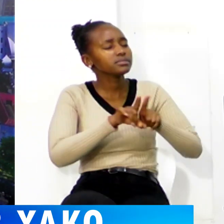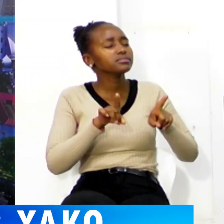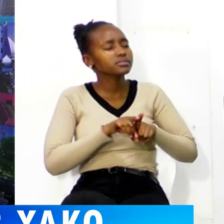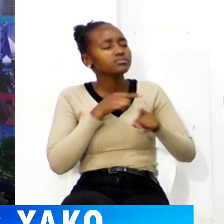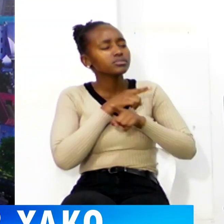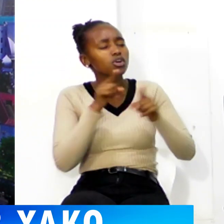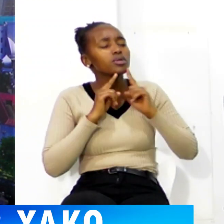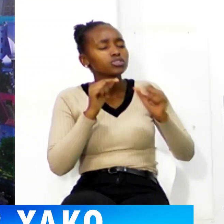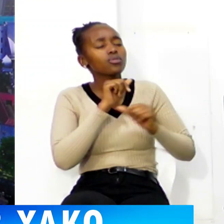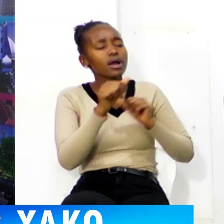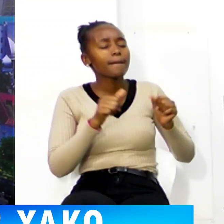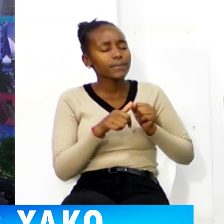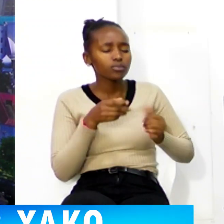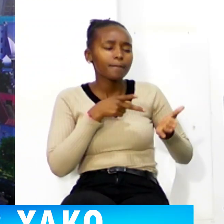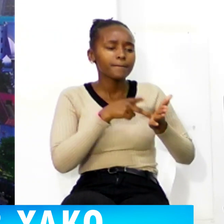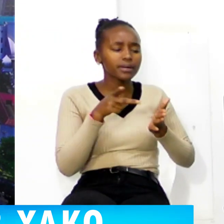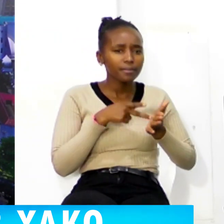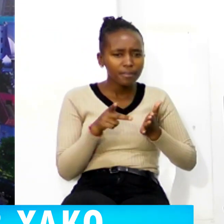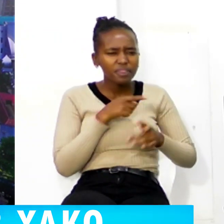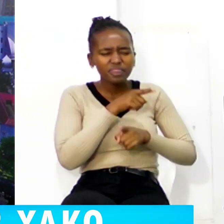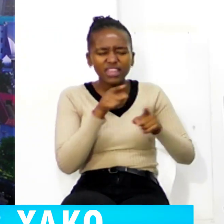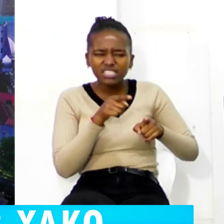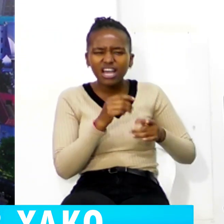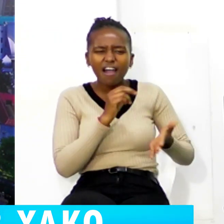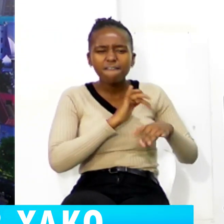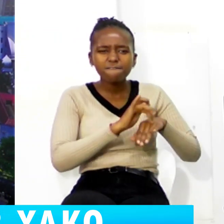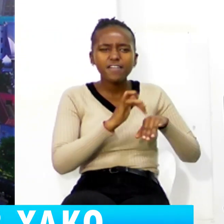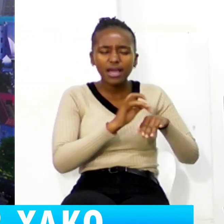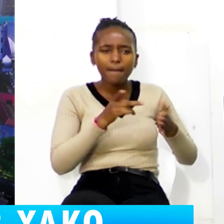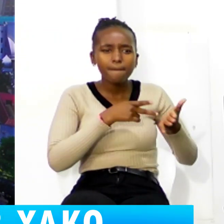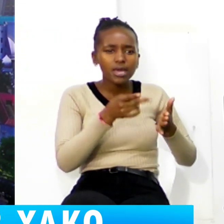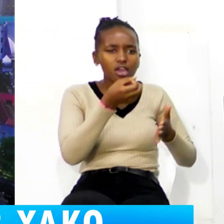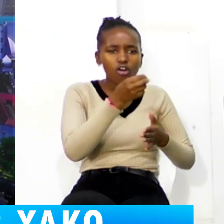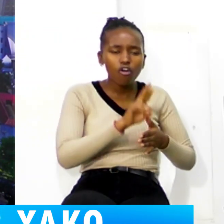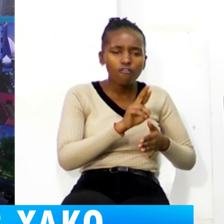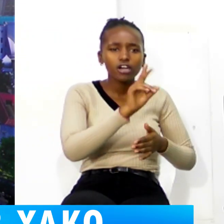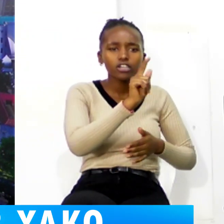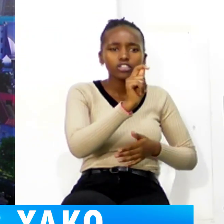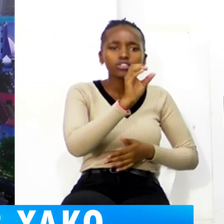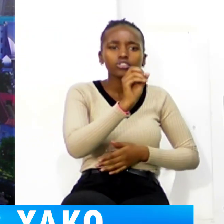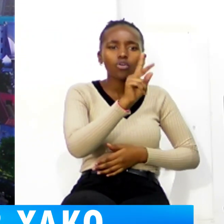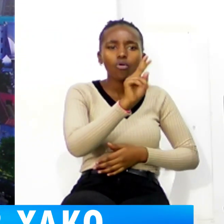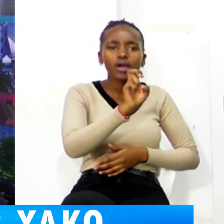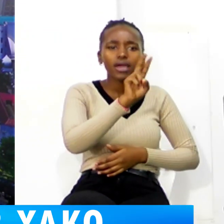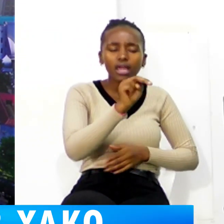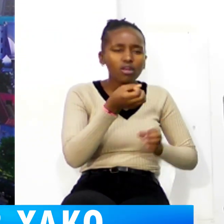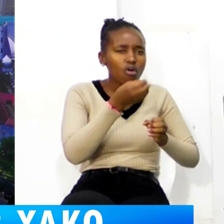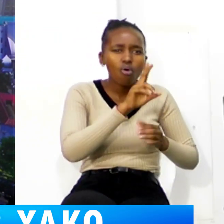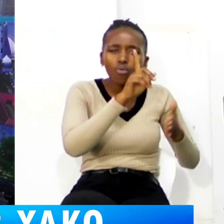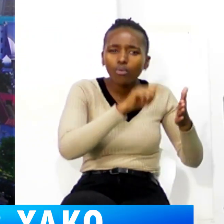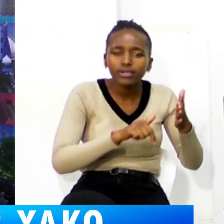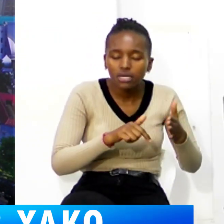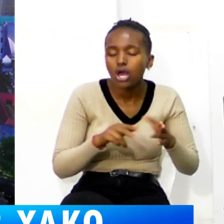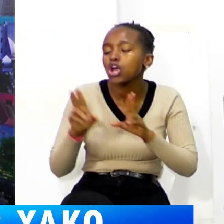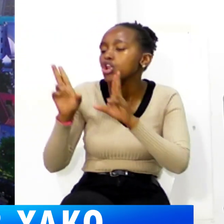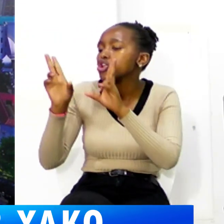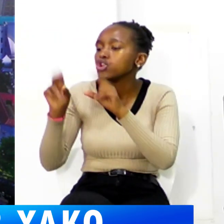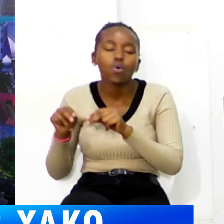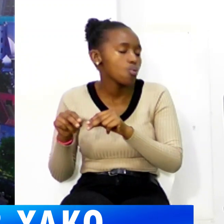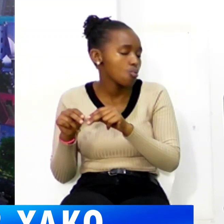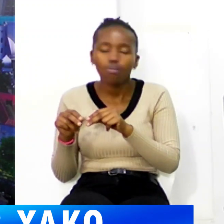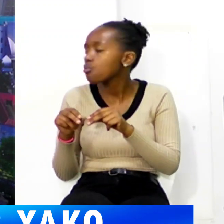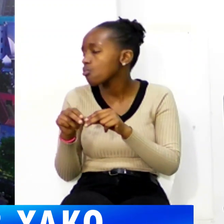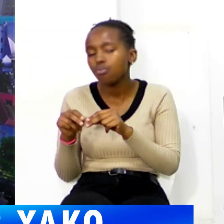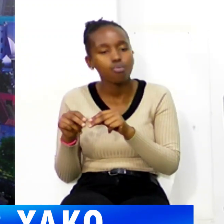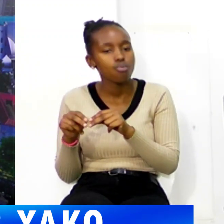this affect the cost of tokens? No. The cost of token is 100%